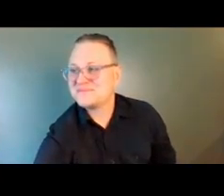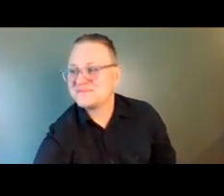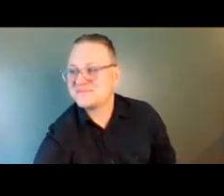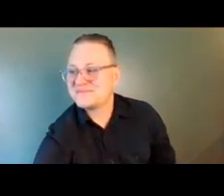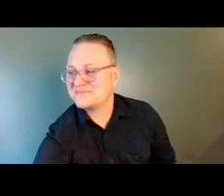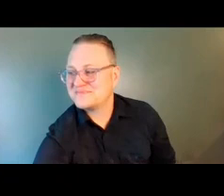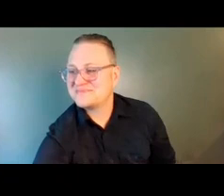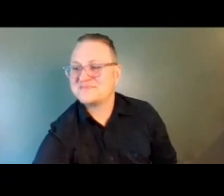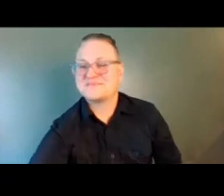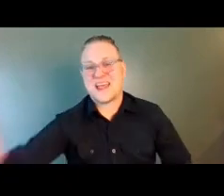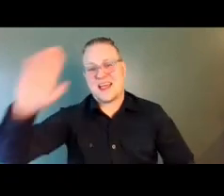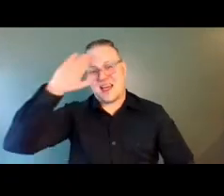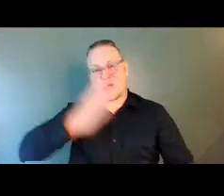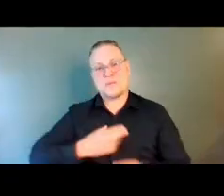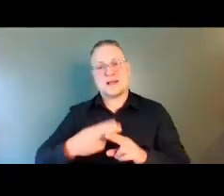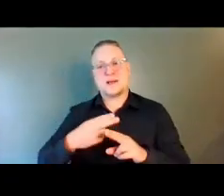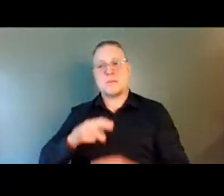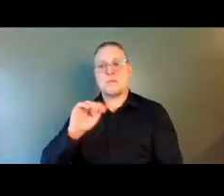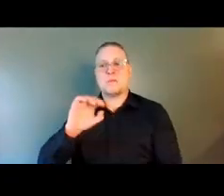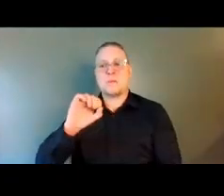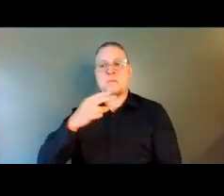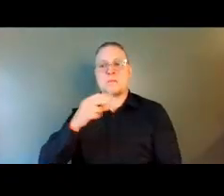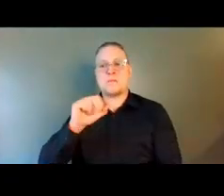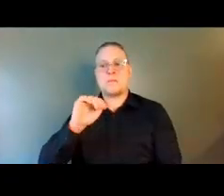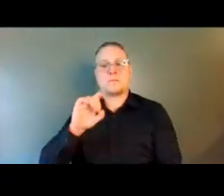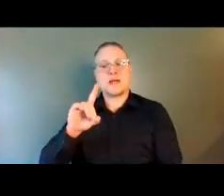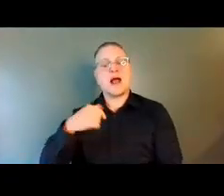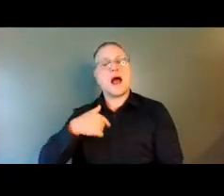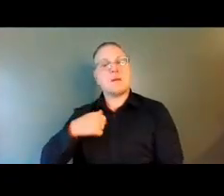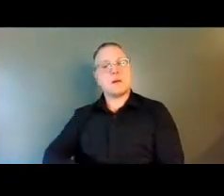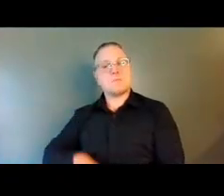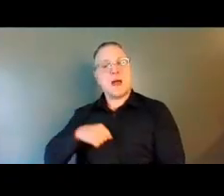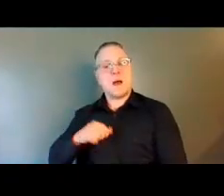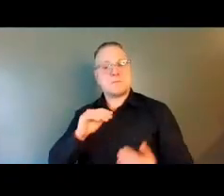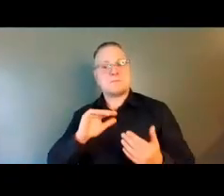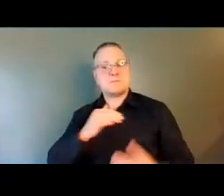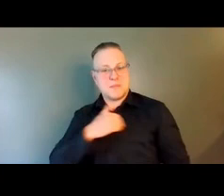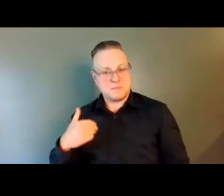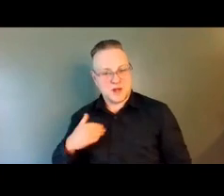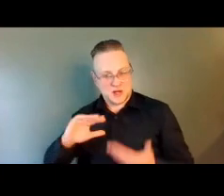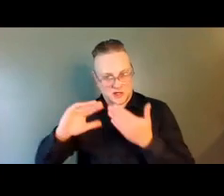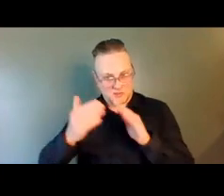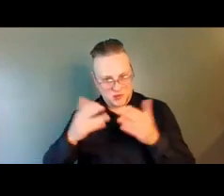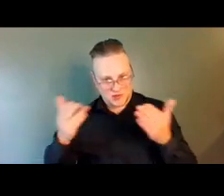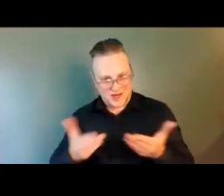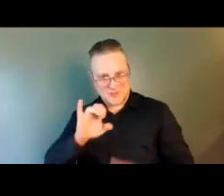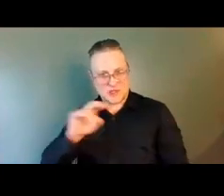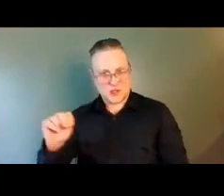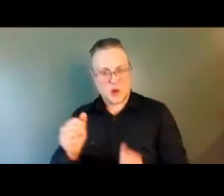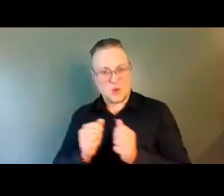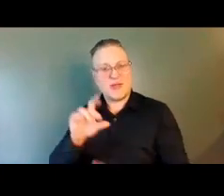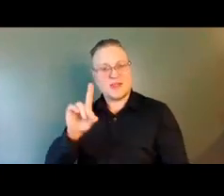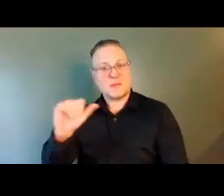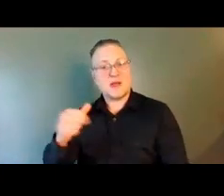Hello, my name is Mohamed Alfash, and I'm a proud member of the community of Minnesota with disabilities. I grew up